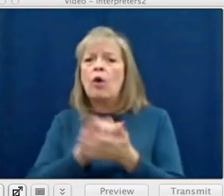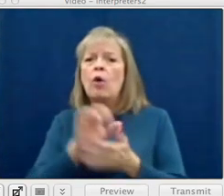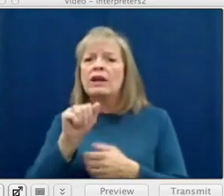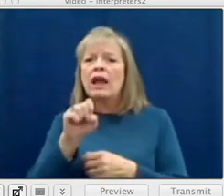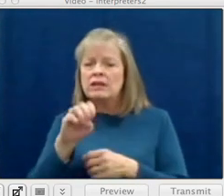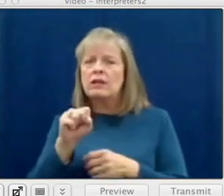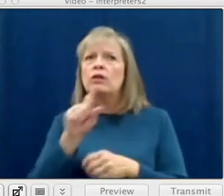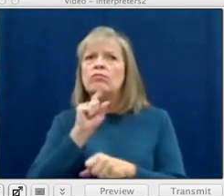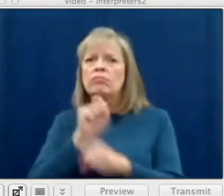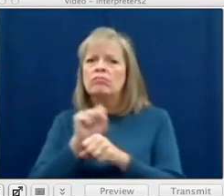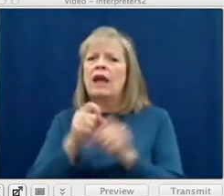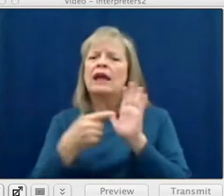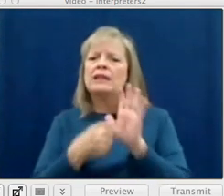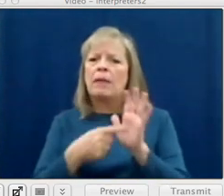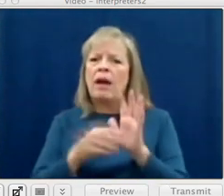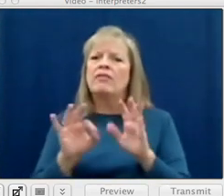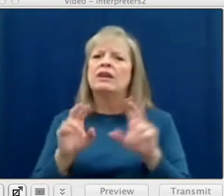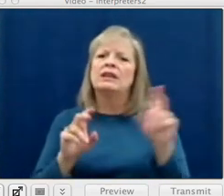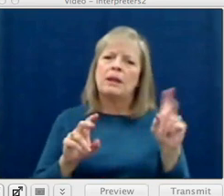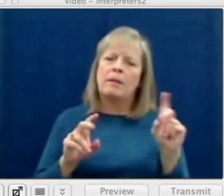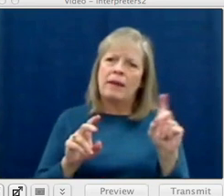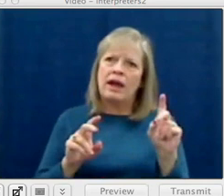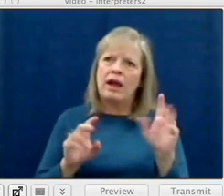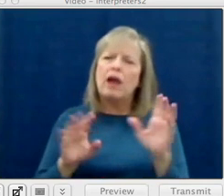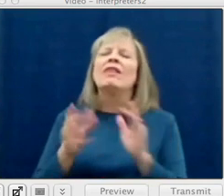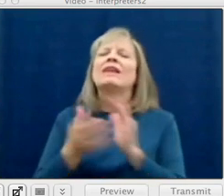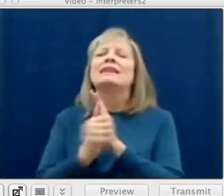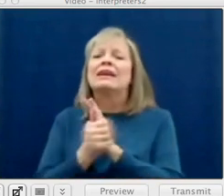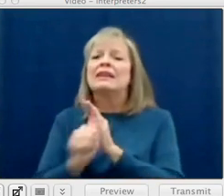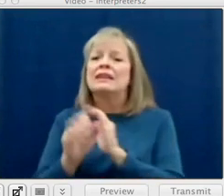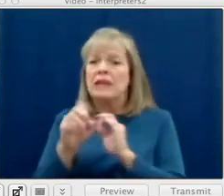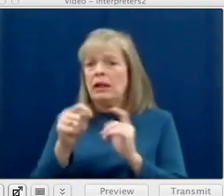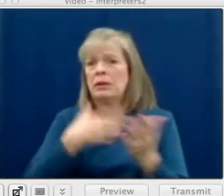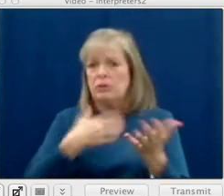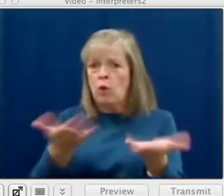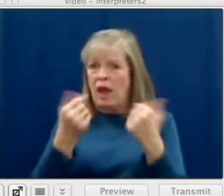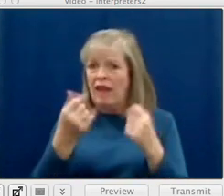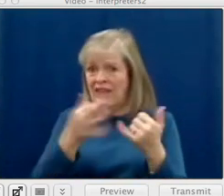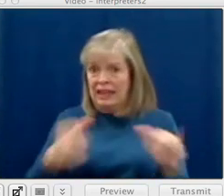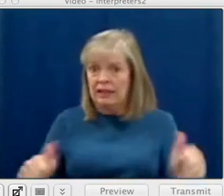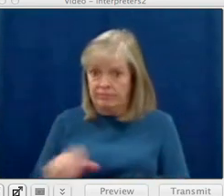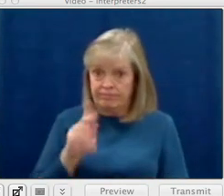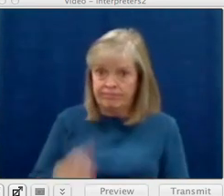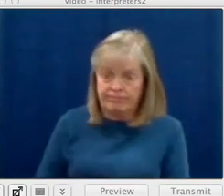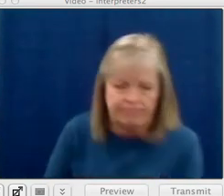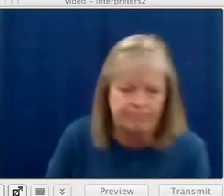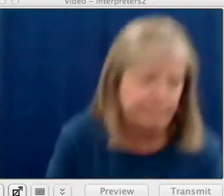examples of the demands and the skill set, please speak up now.